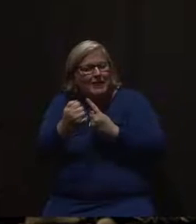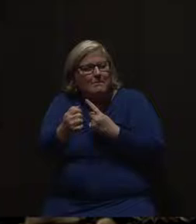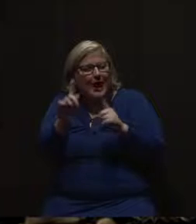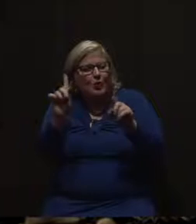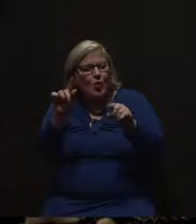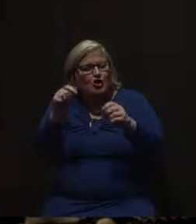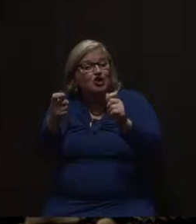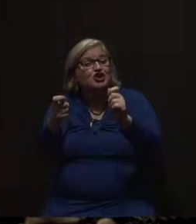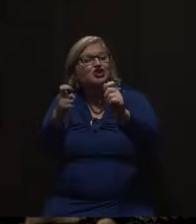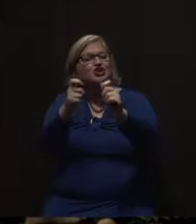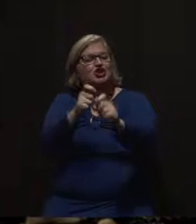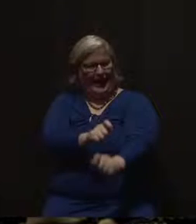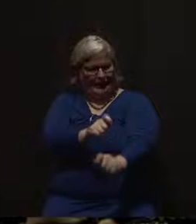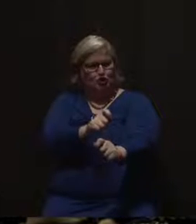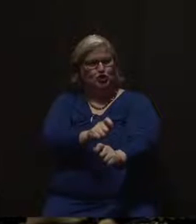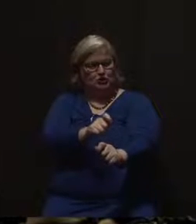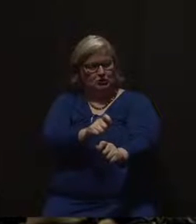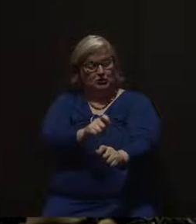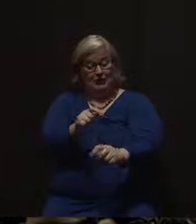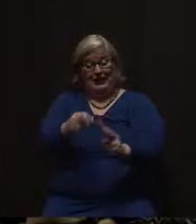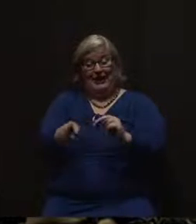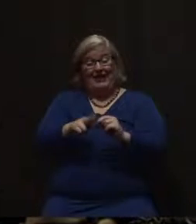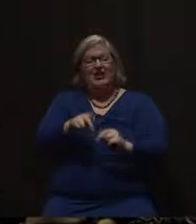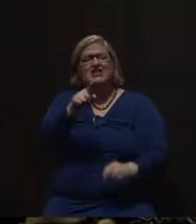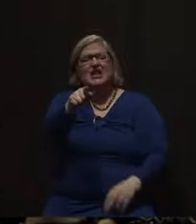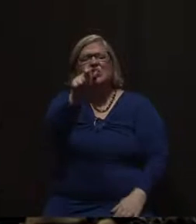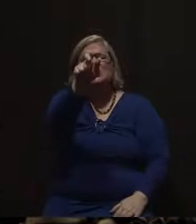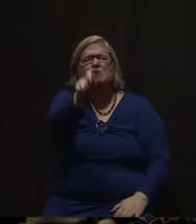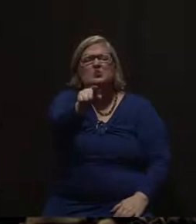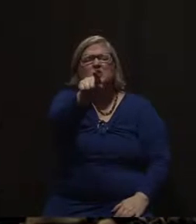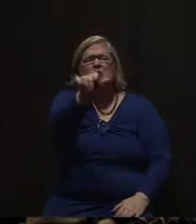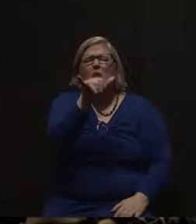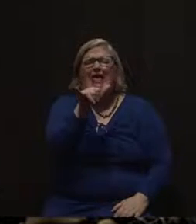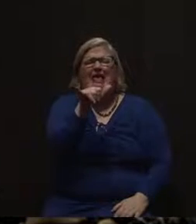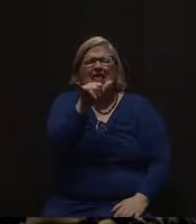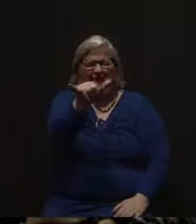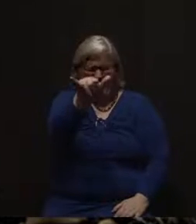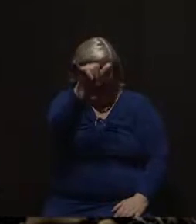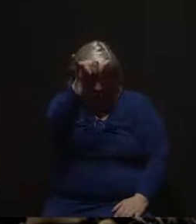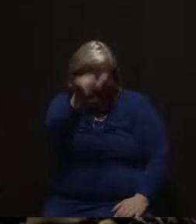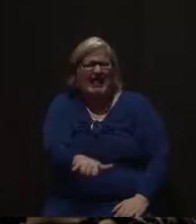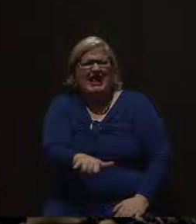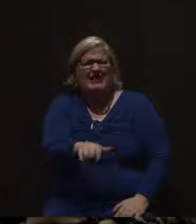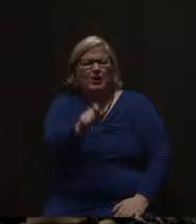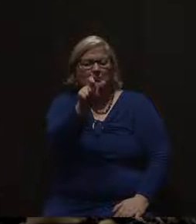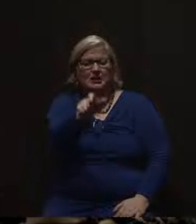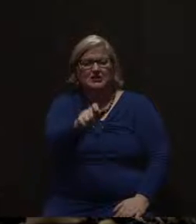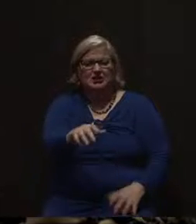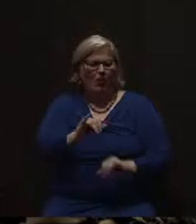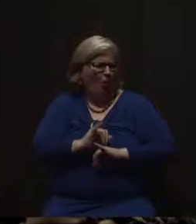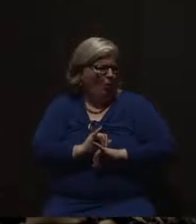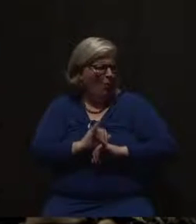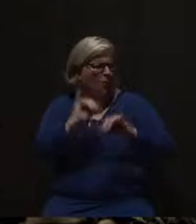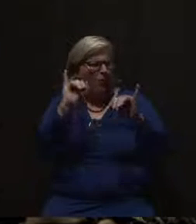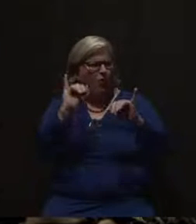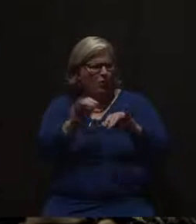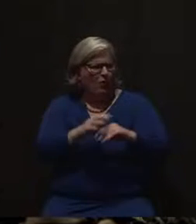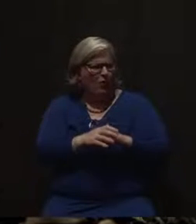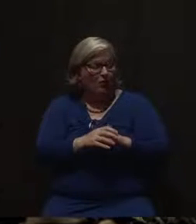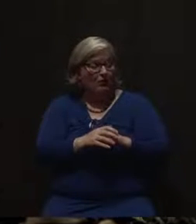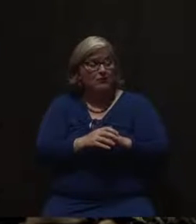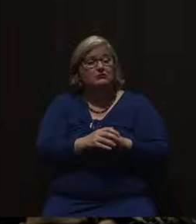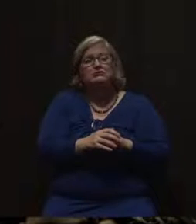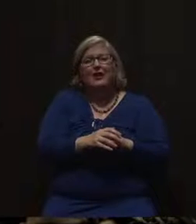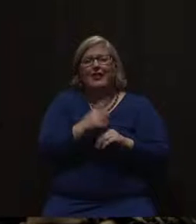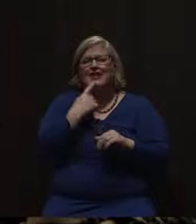So if I say to someone, you're an evil person, and how dare you, then they won't reply, oh, thank you, Mithu, for telling me,